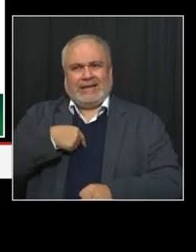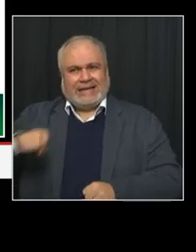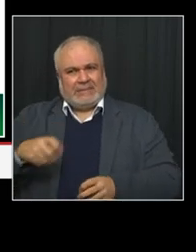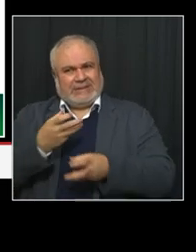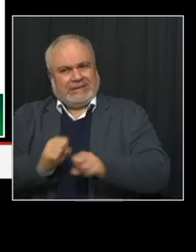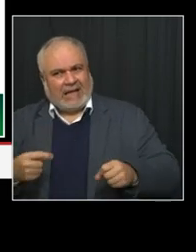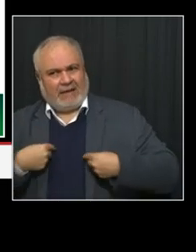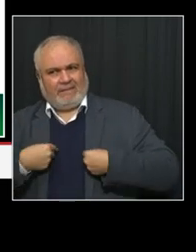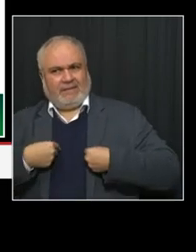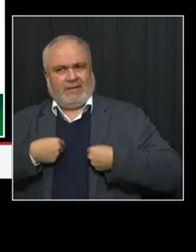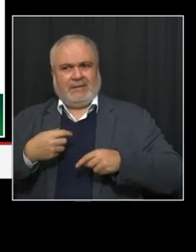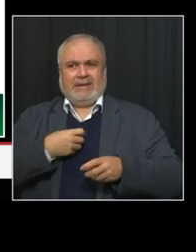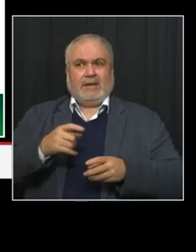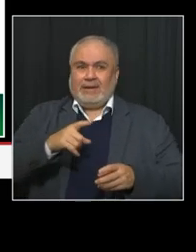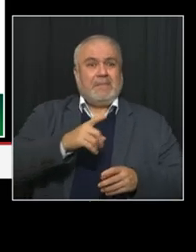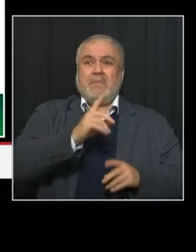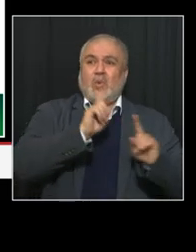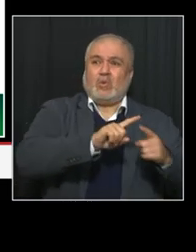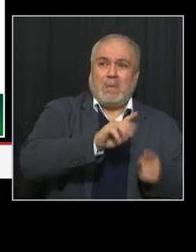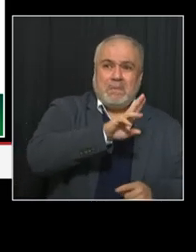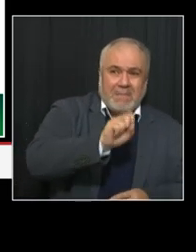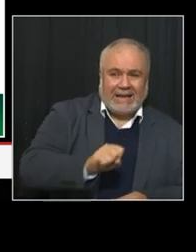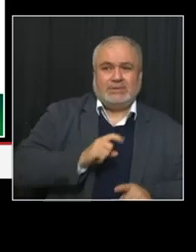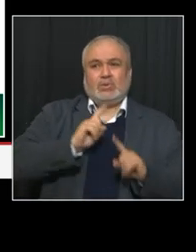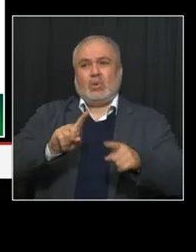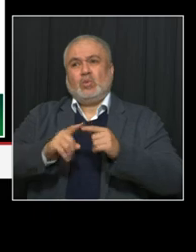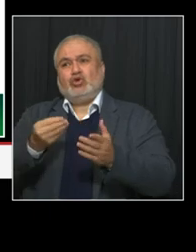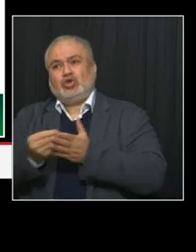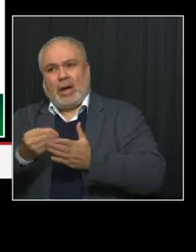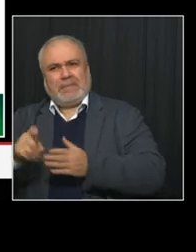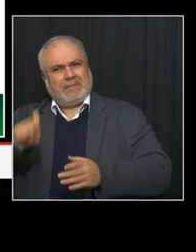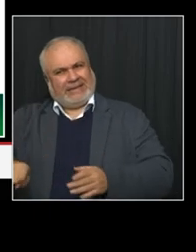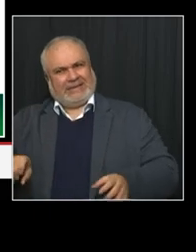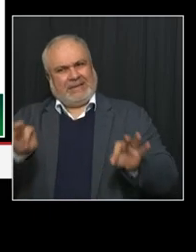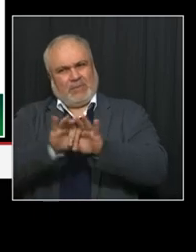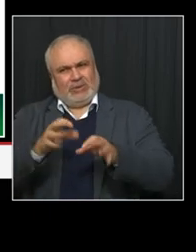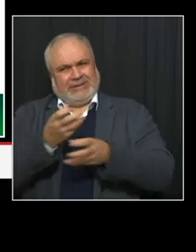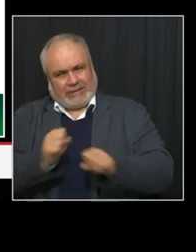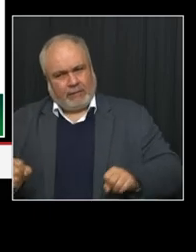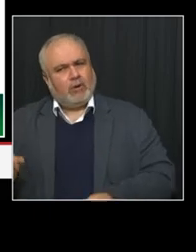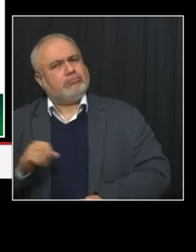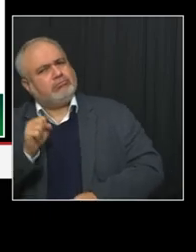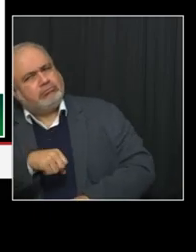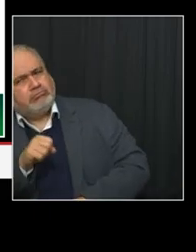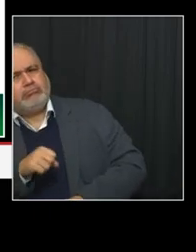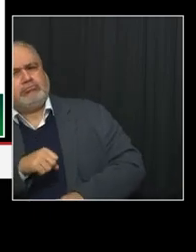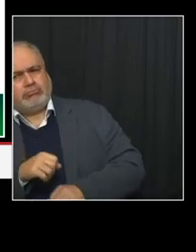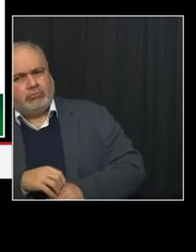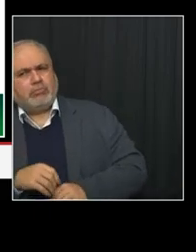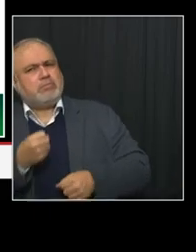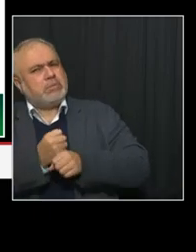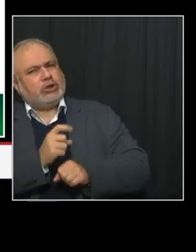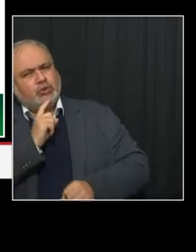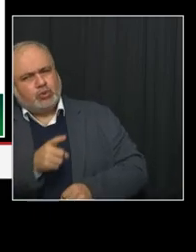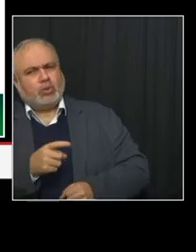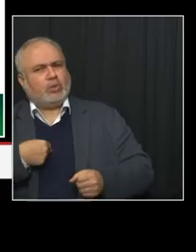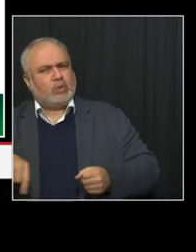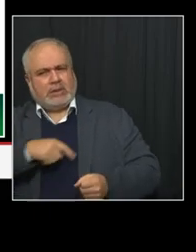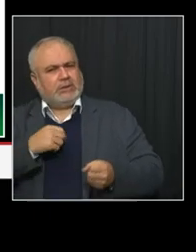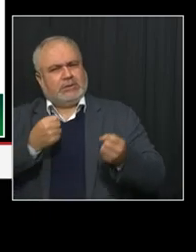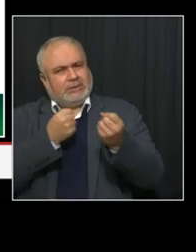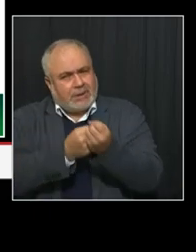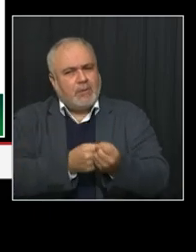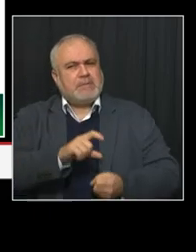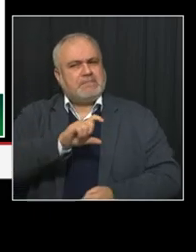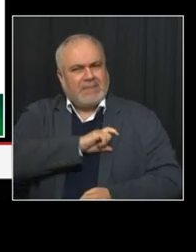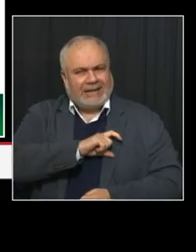doctor's appointments. And so we have to make sure we have the police force that we need to keep the progress that